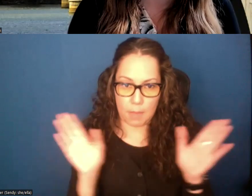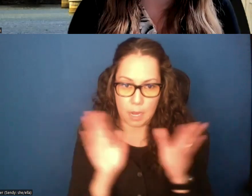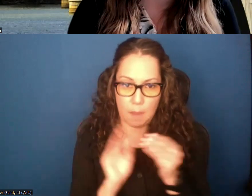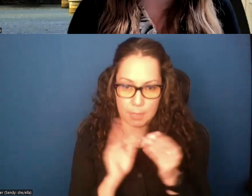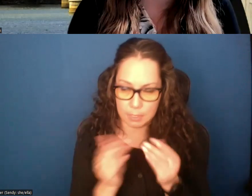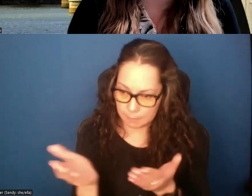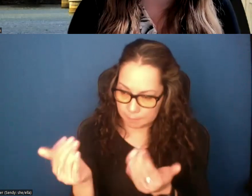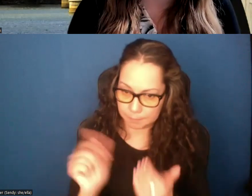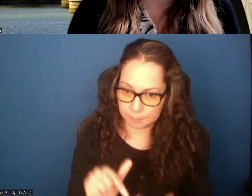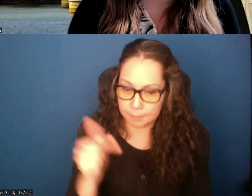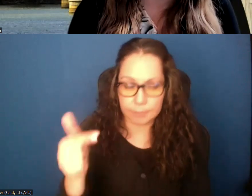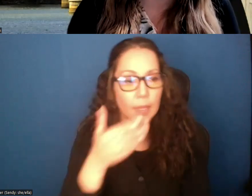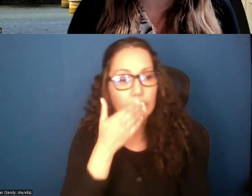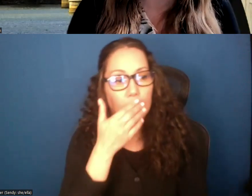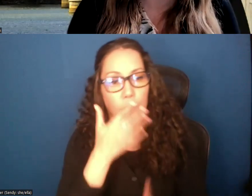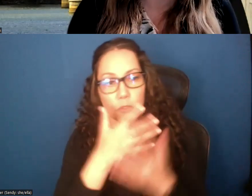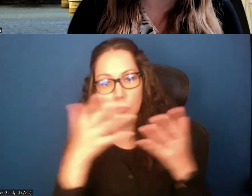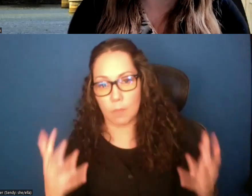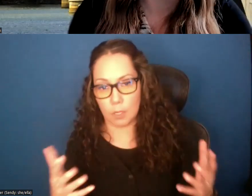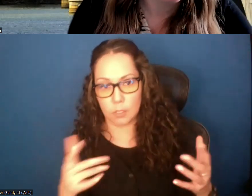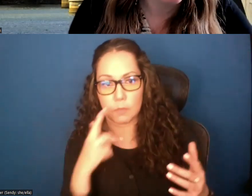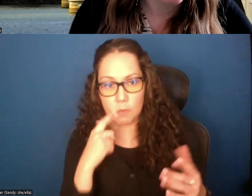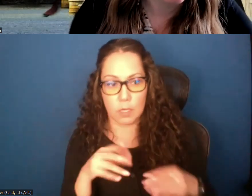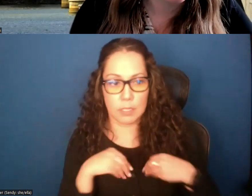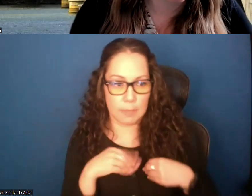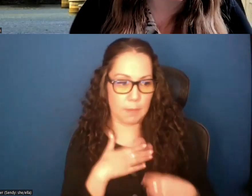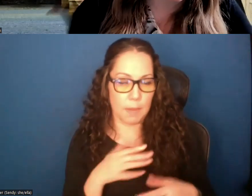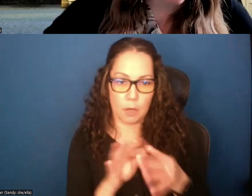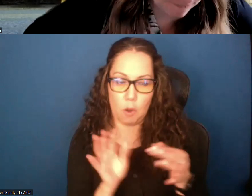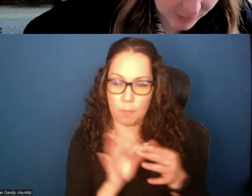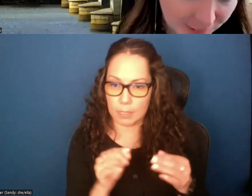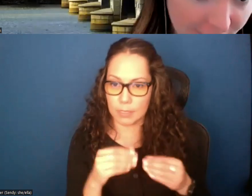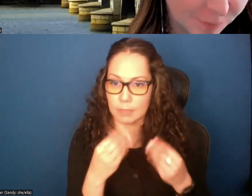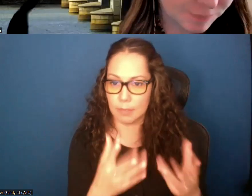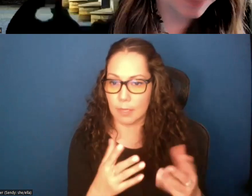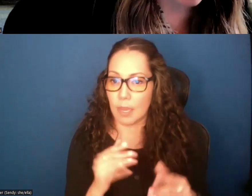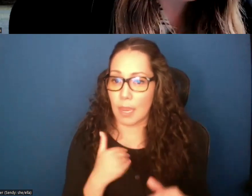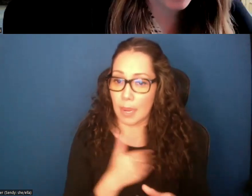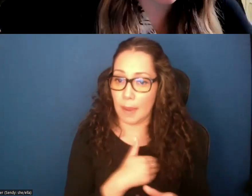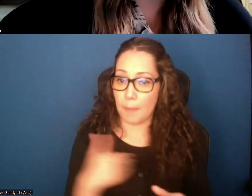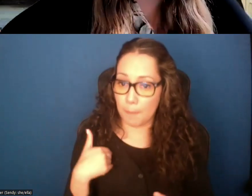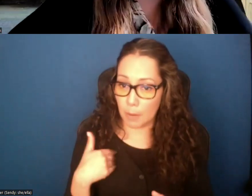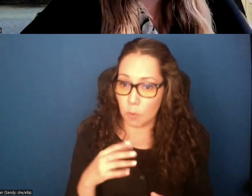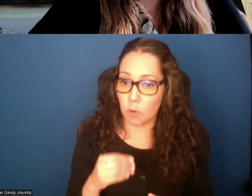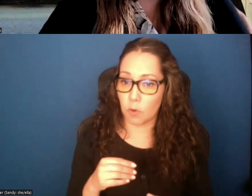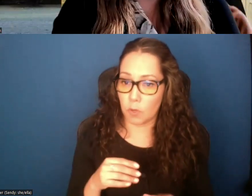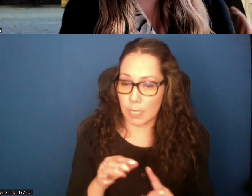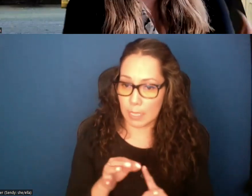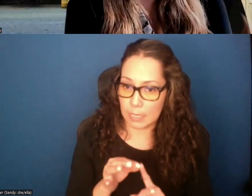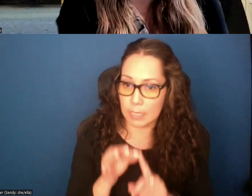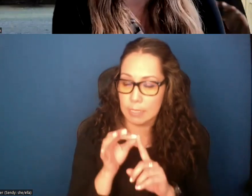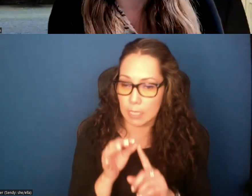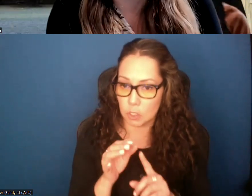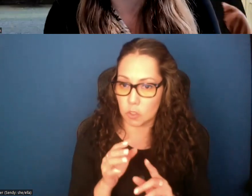Yes. Thank you so much, uh, for taking my comment. This is Denise Bogan. I am a member of Essential Caregivers, um,